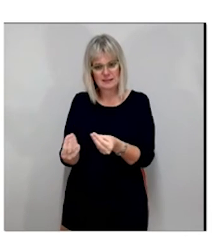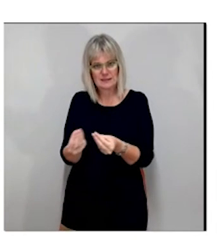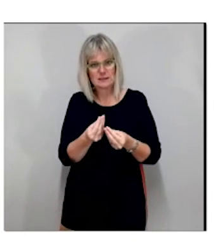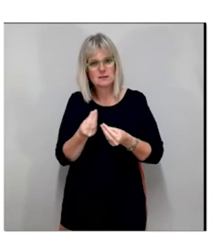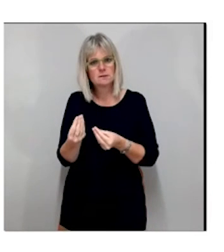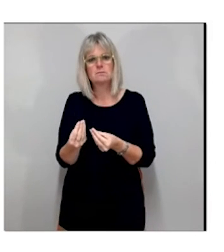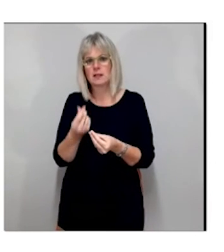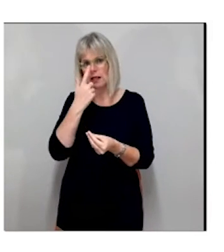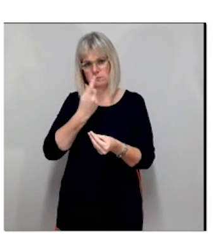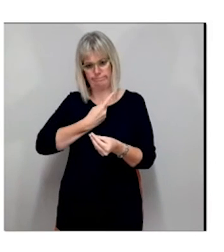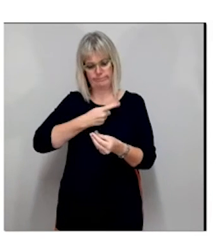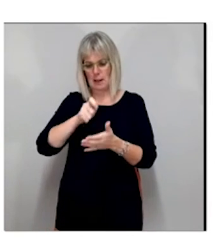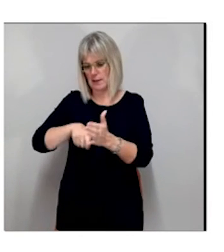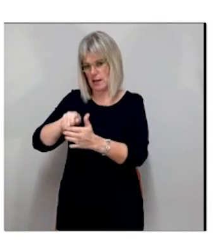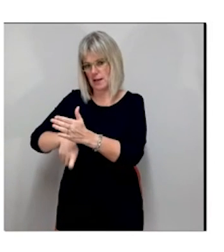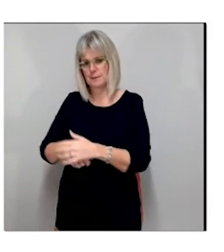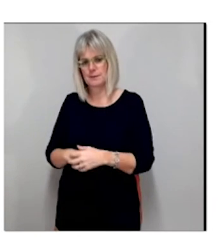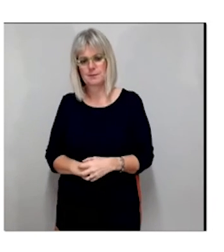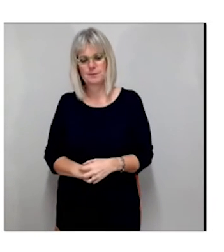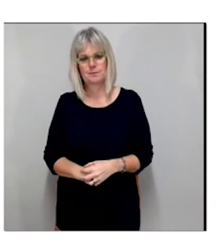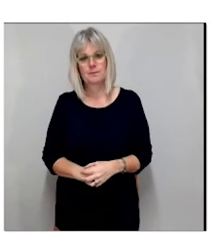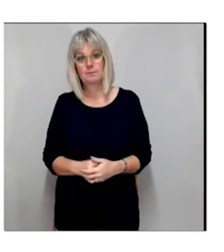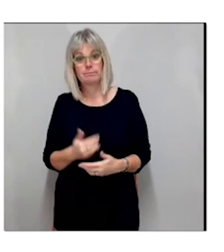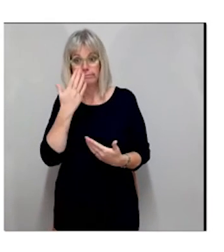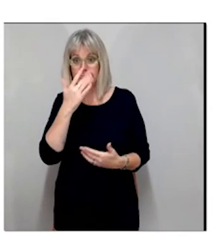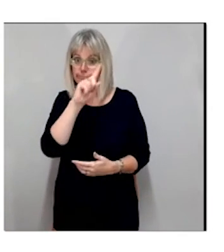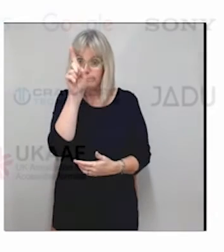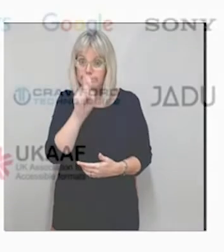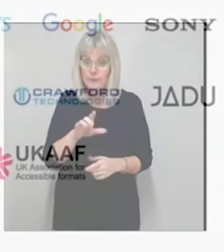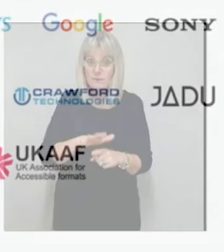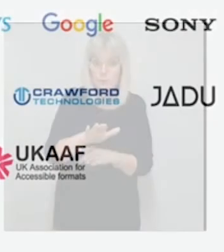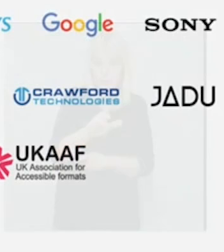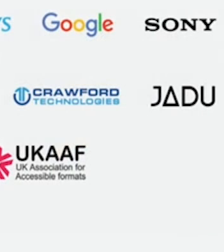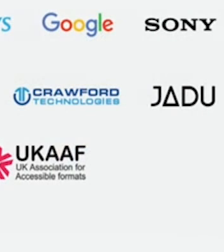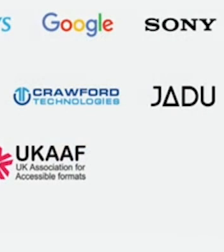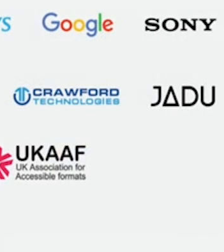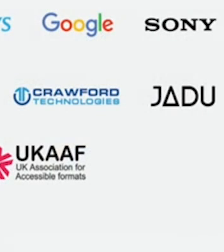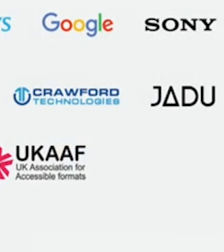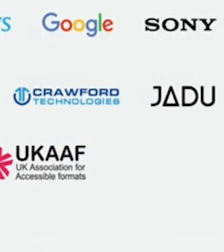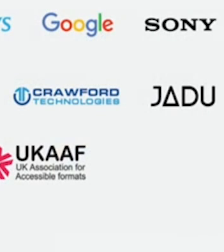Who knows what may be just around the corner? Hi,